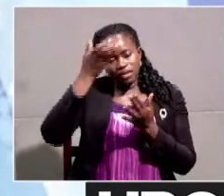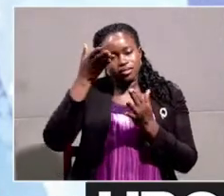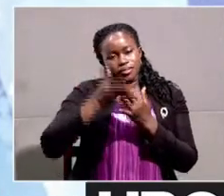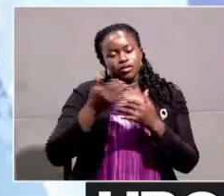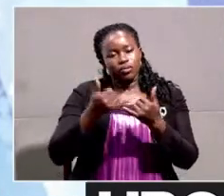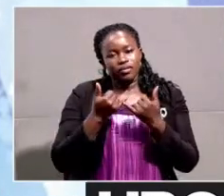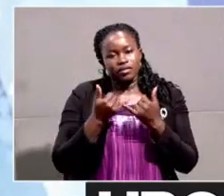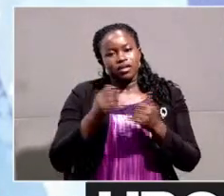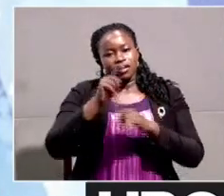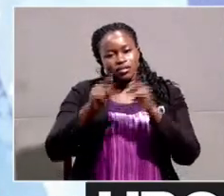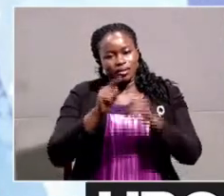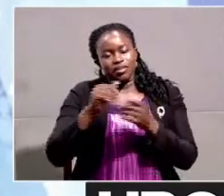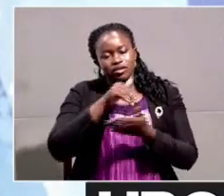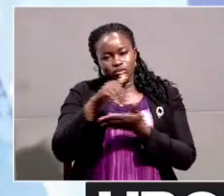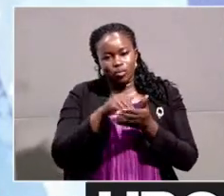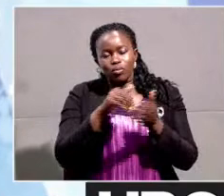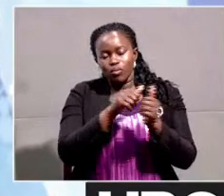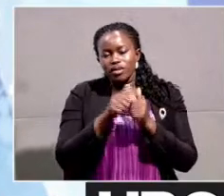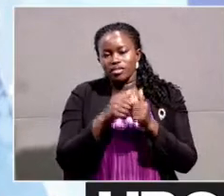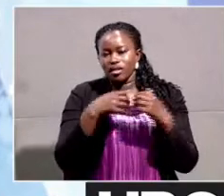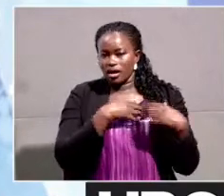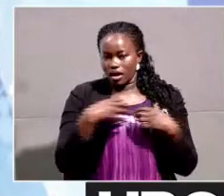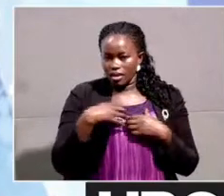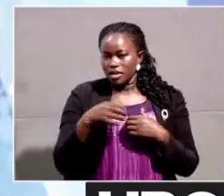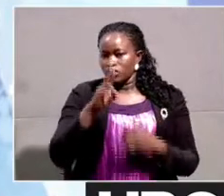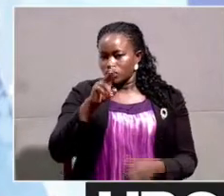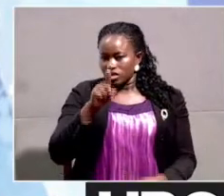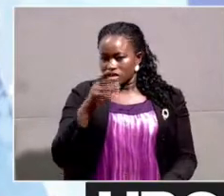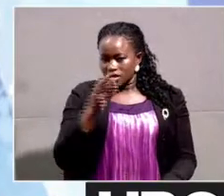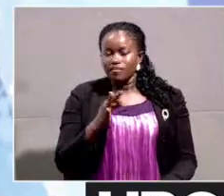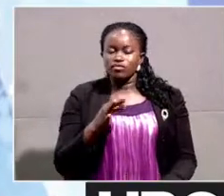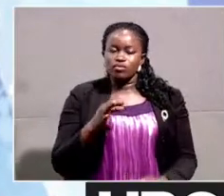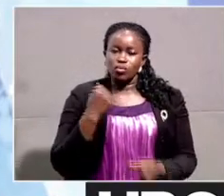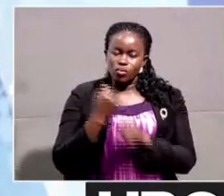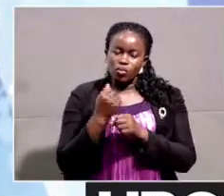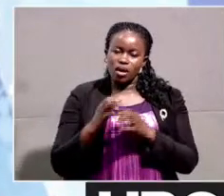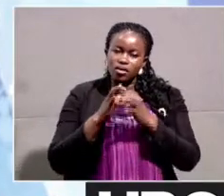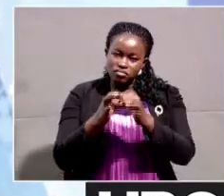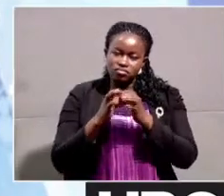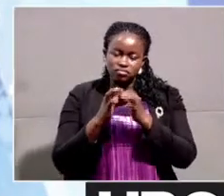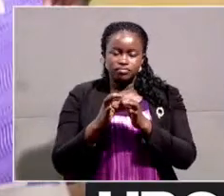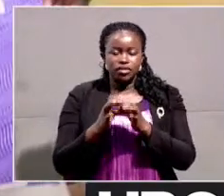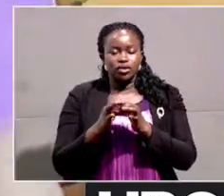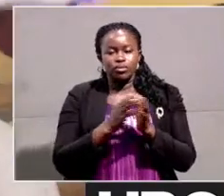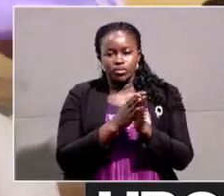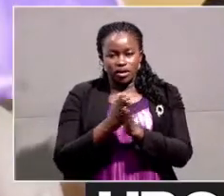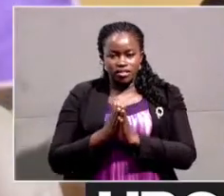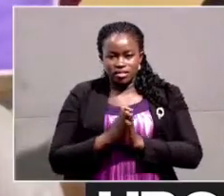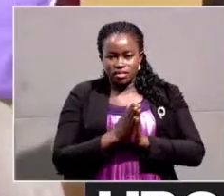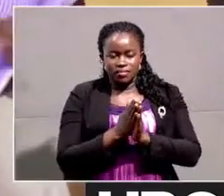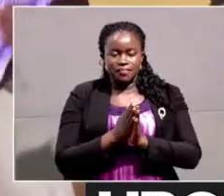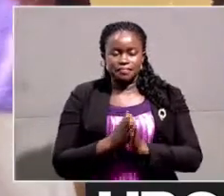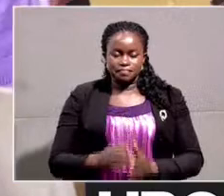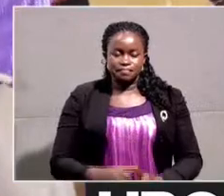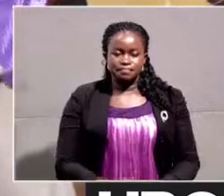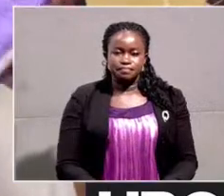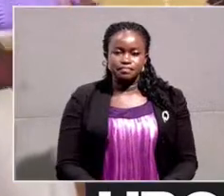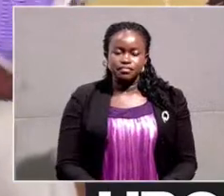Examination Center with Uganda People's Defense Forces are working closely together.